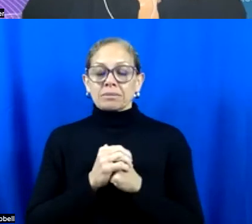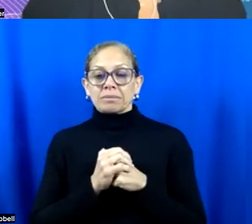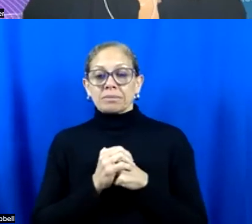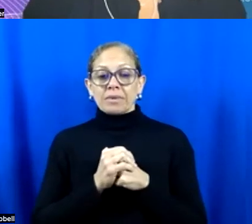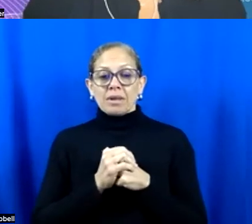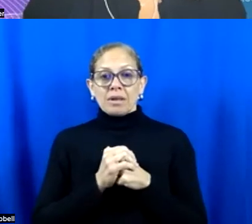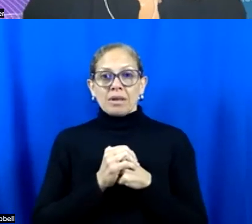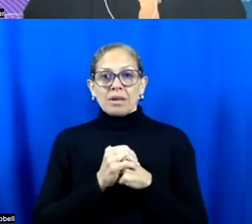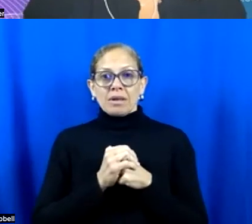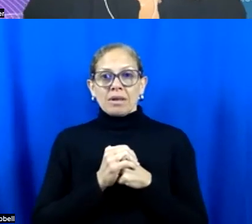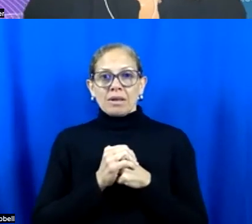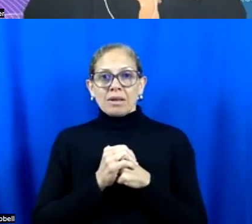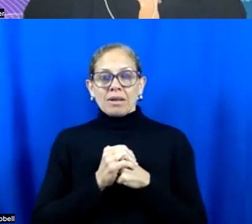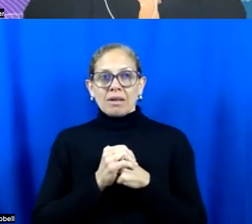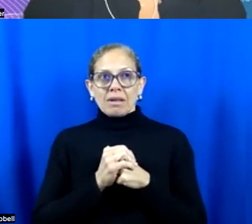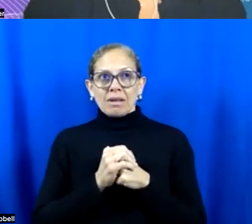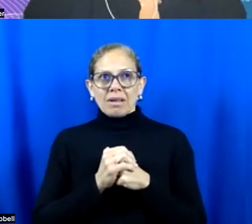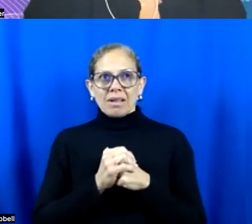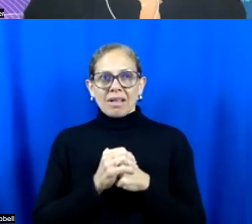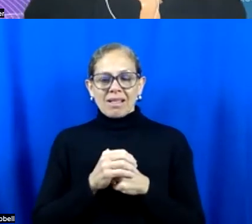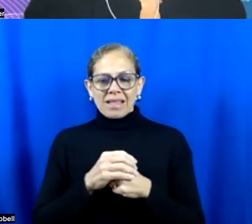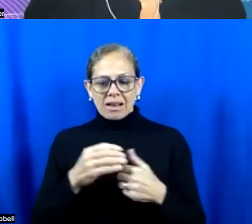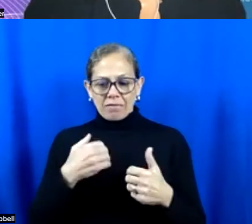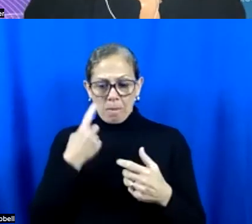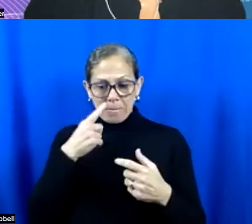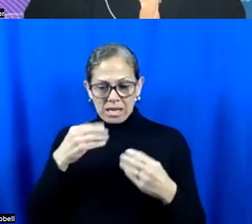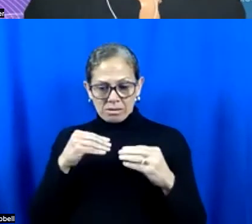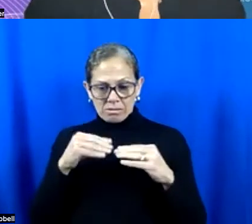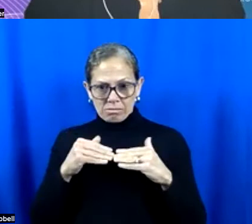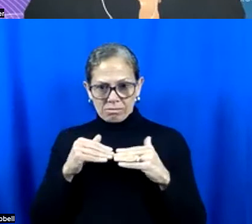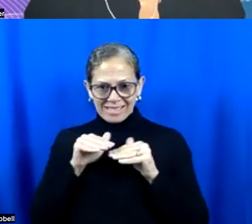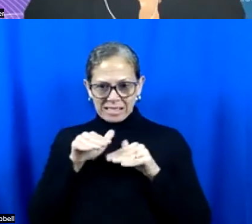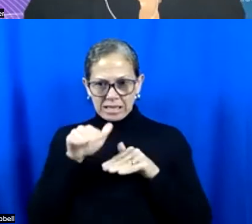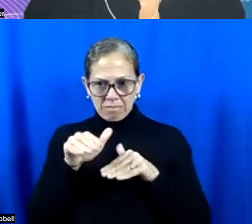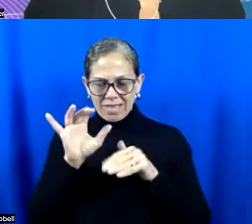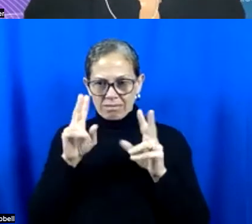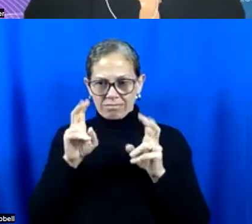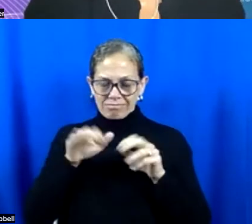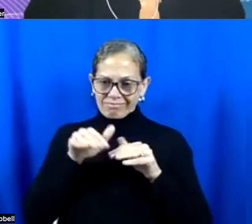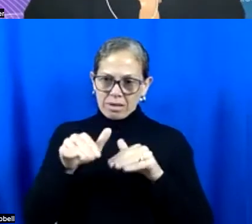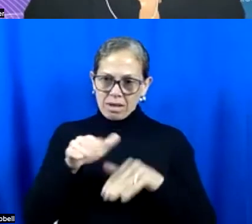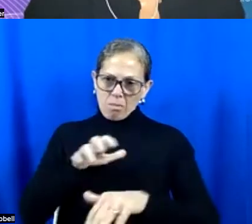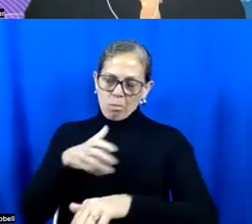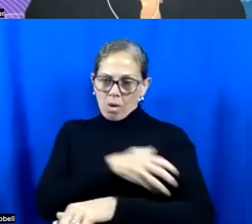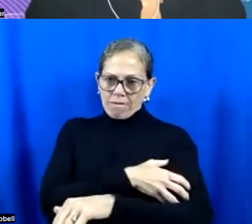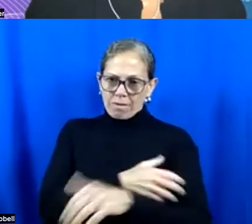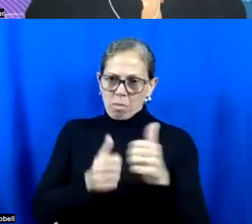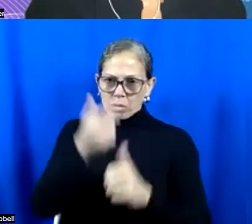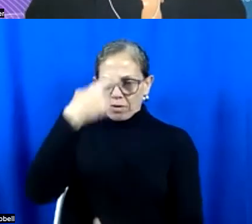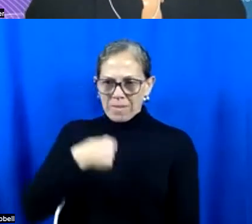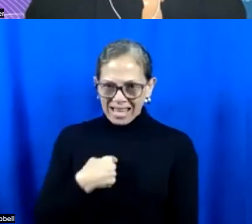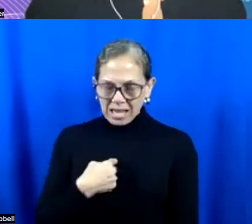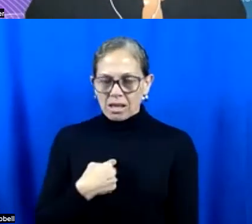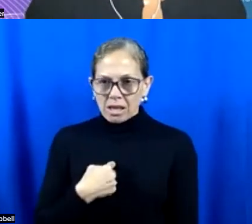When I think about the most empowering step, there is a liberatory feeling of not hiding,